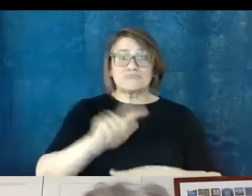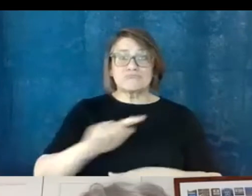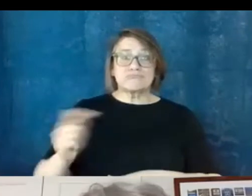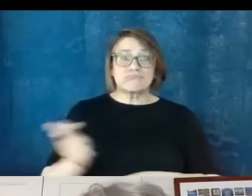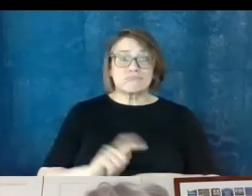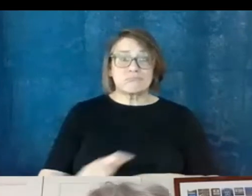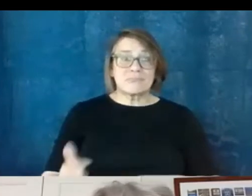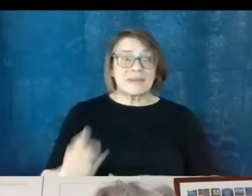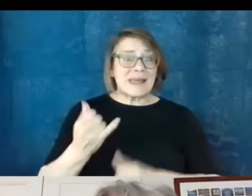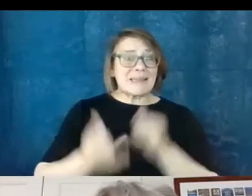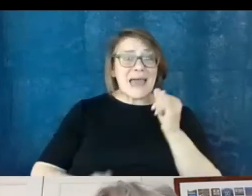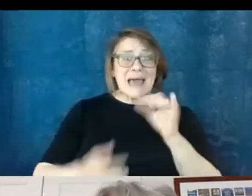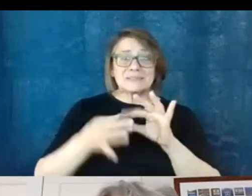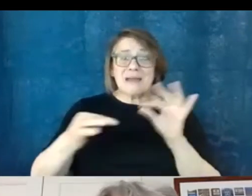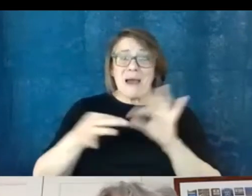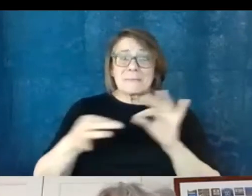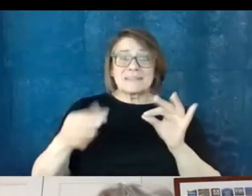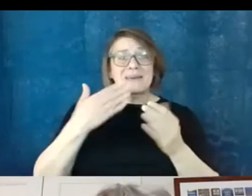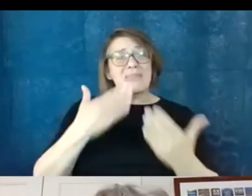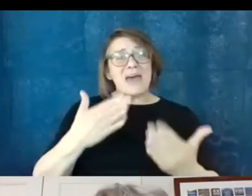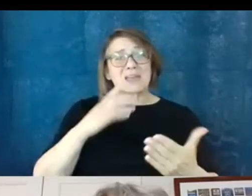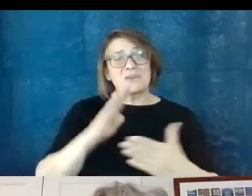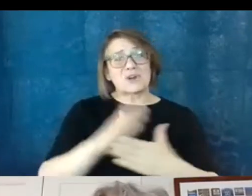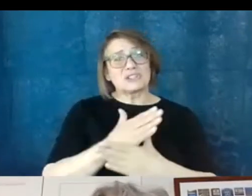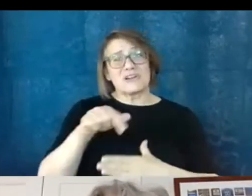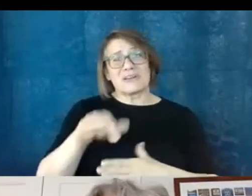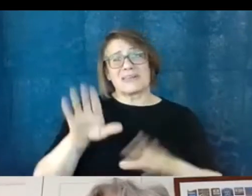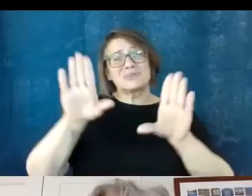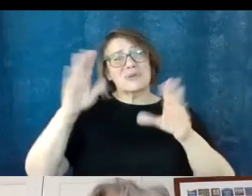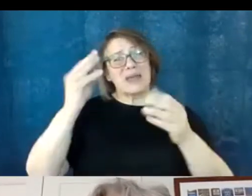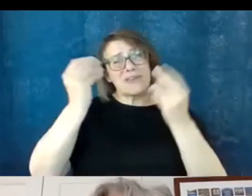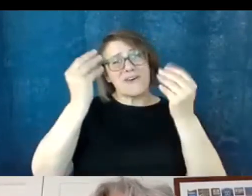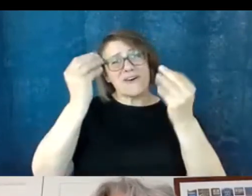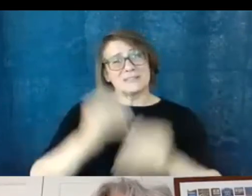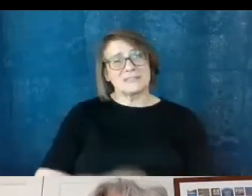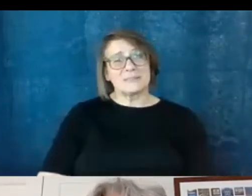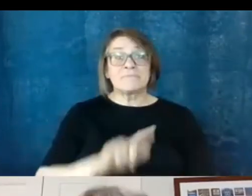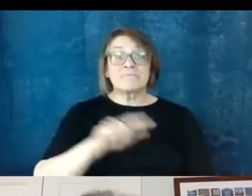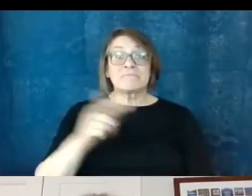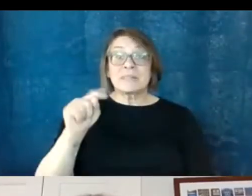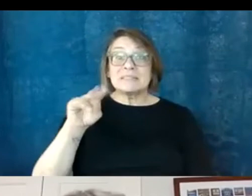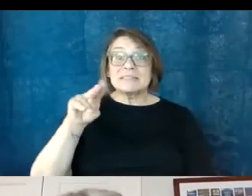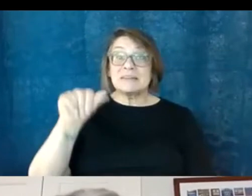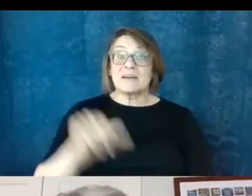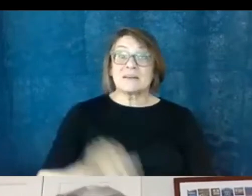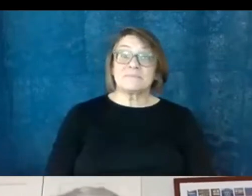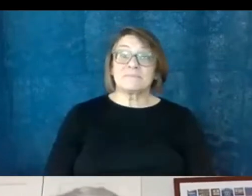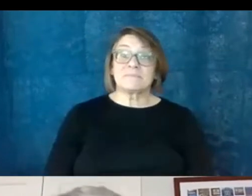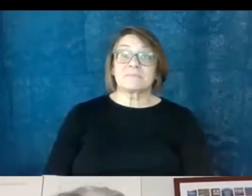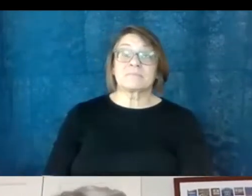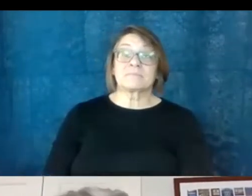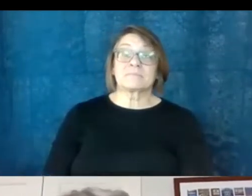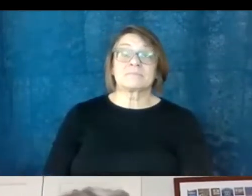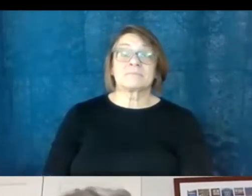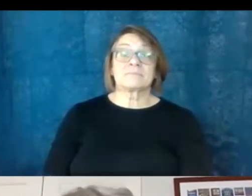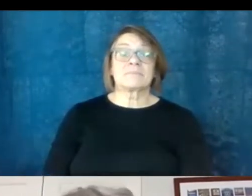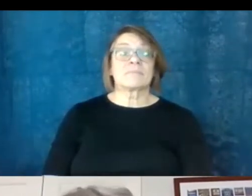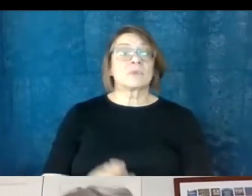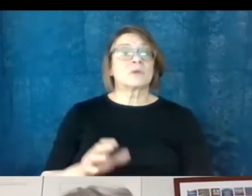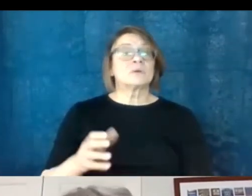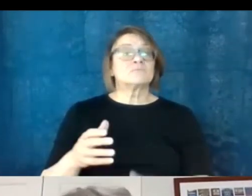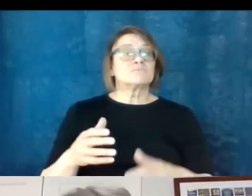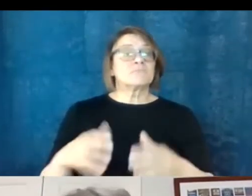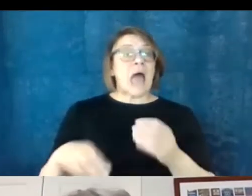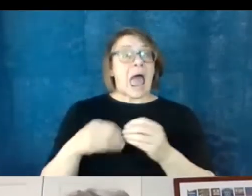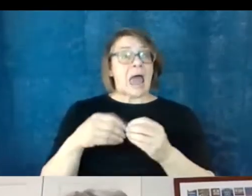and any last words. Thank you for sharing all these great thoughts. We'll start with Tina. So kind of piggybacking